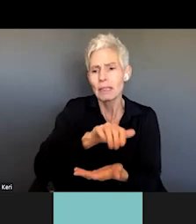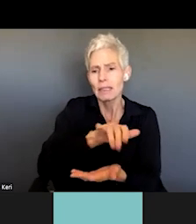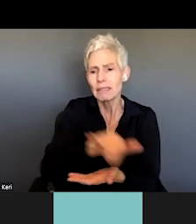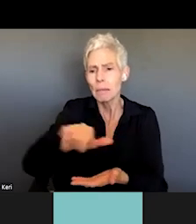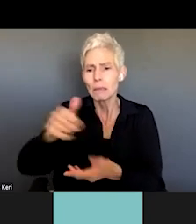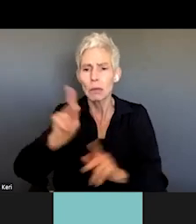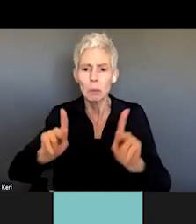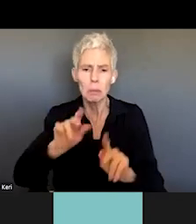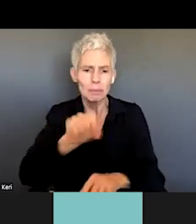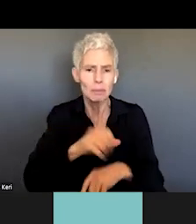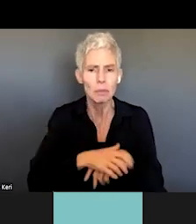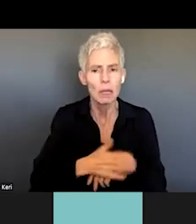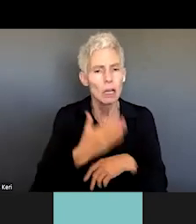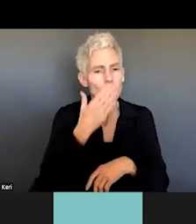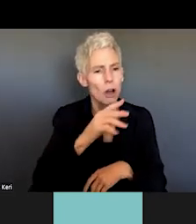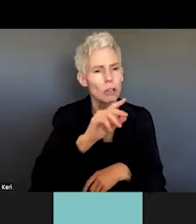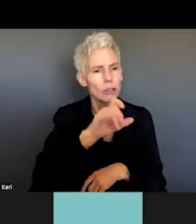Dr. Zeller, thank you so much.